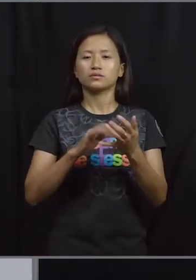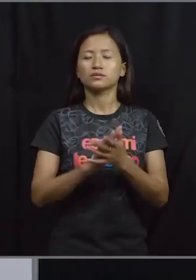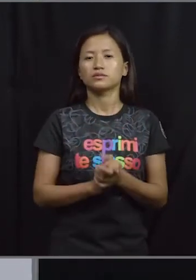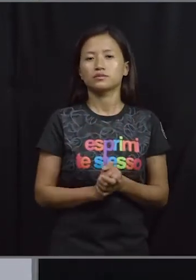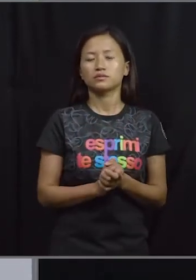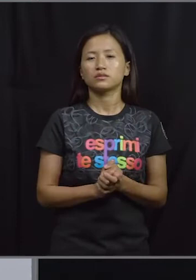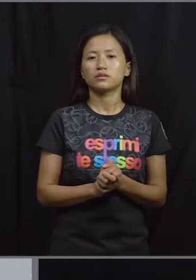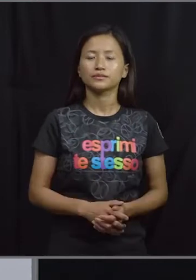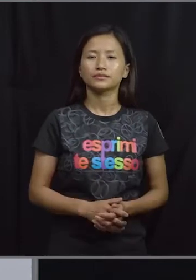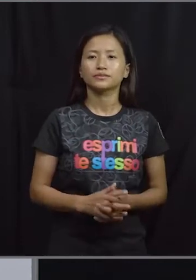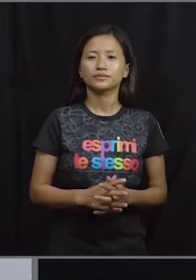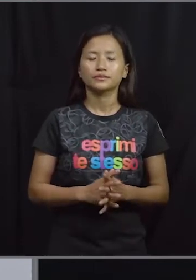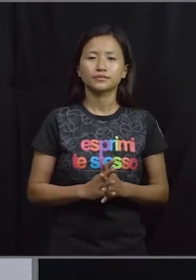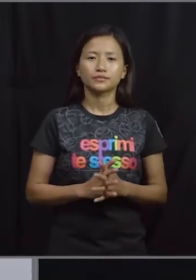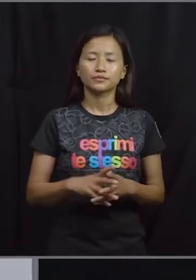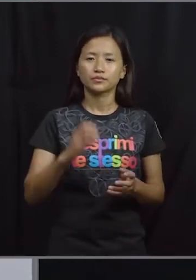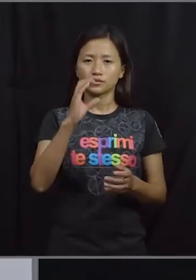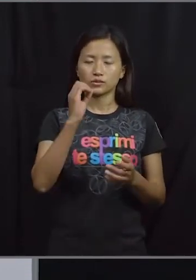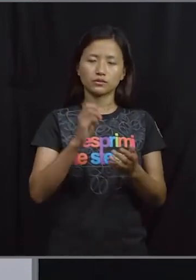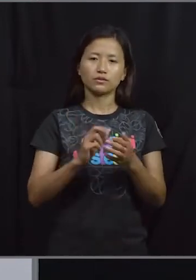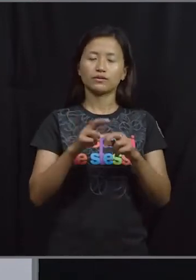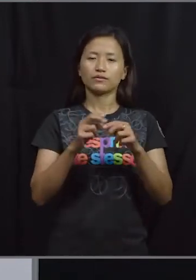Cofactors. Next, cofactors.